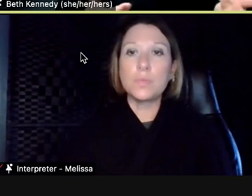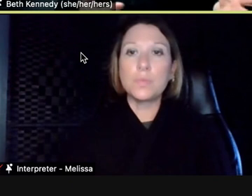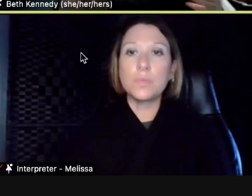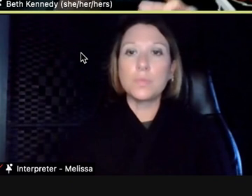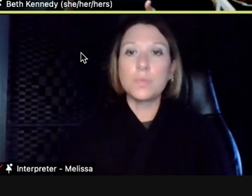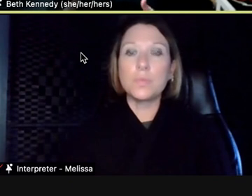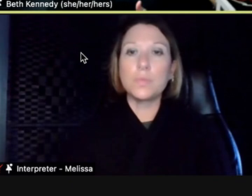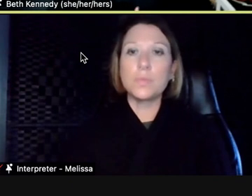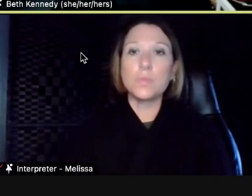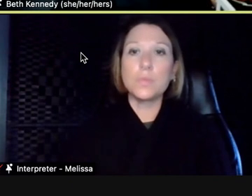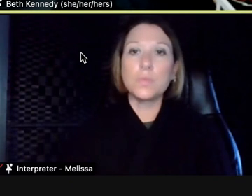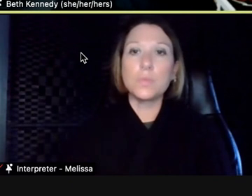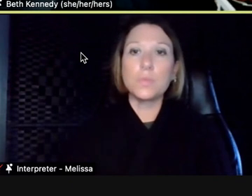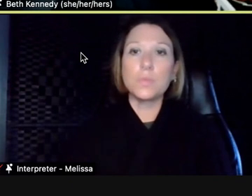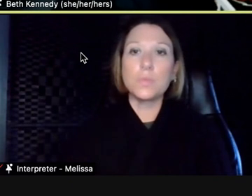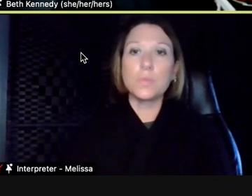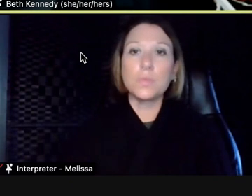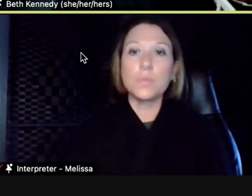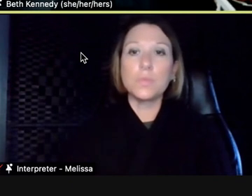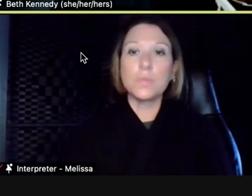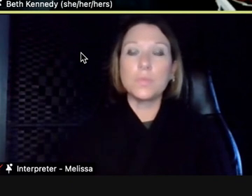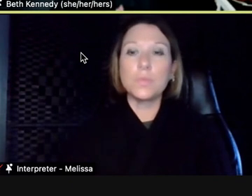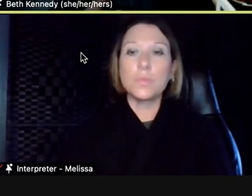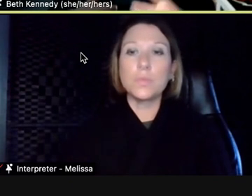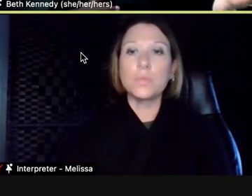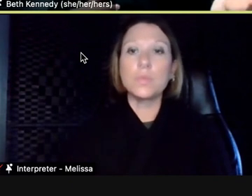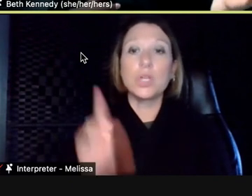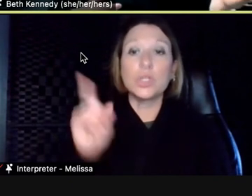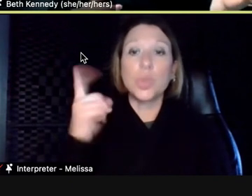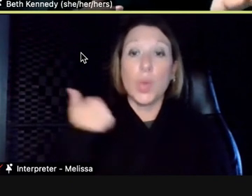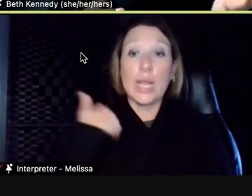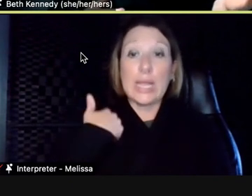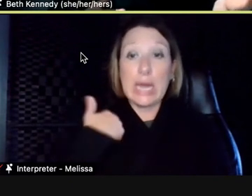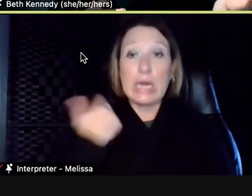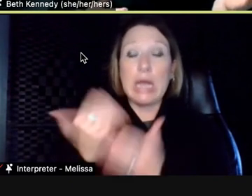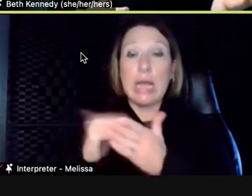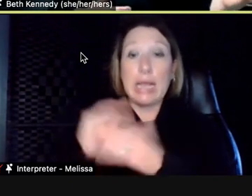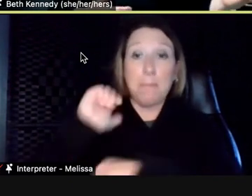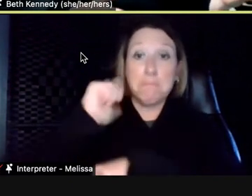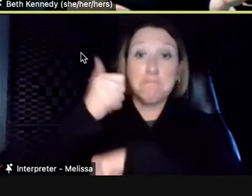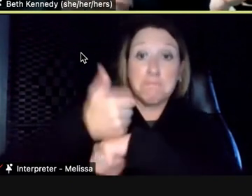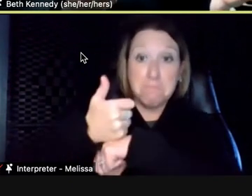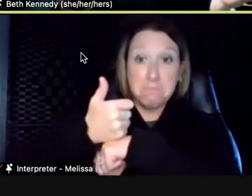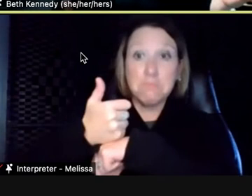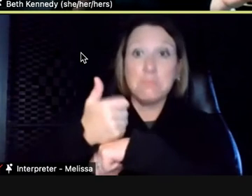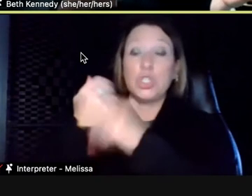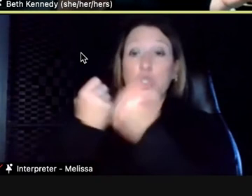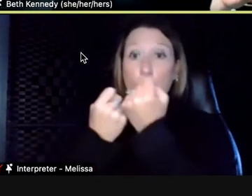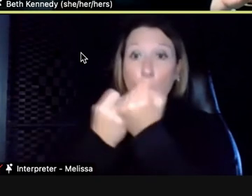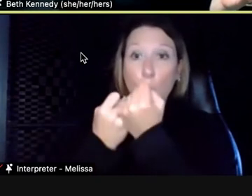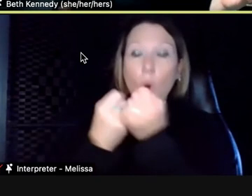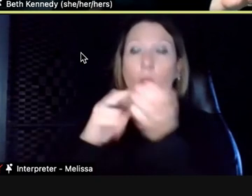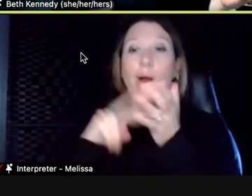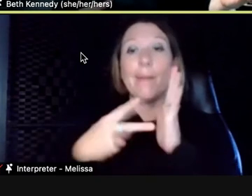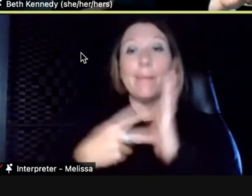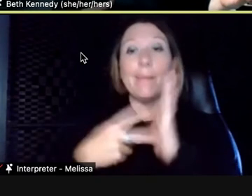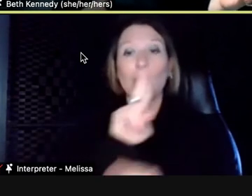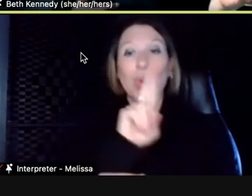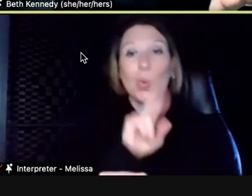in Canada than it is in the United States. So we look to them for support and for